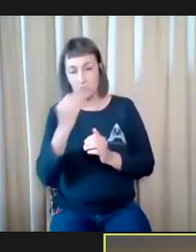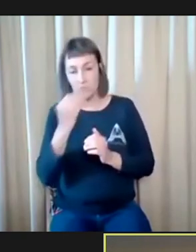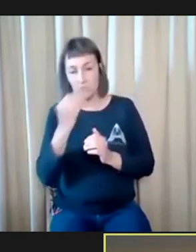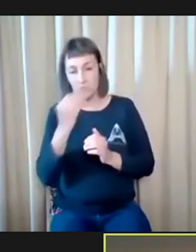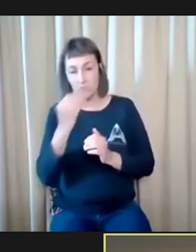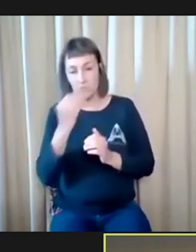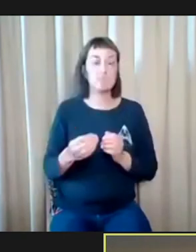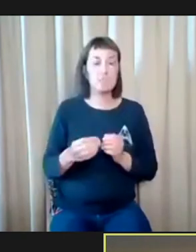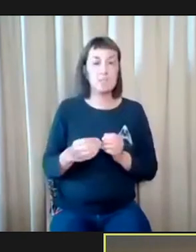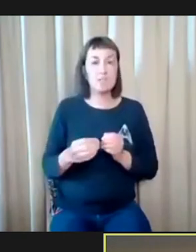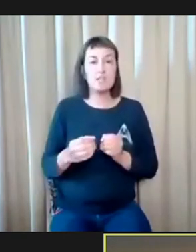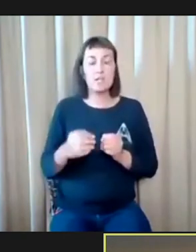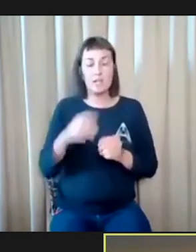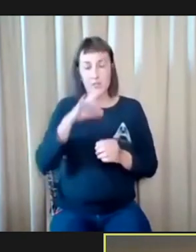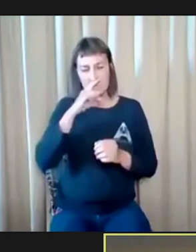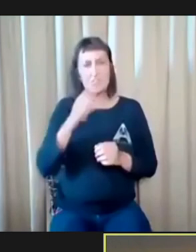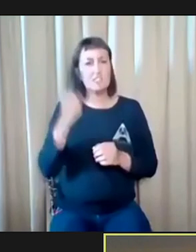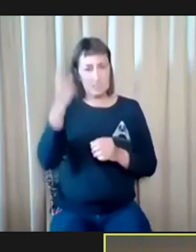And so